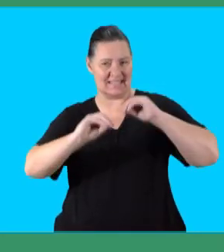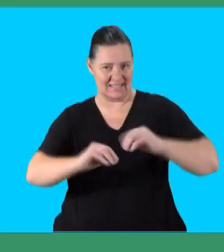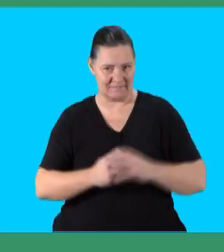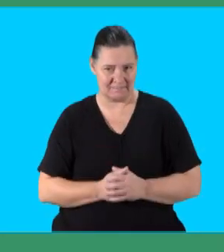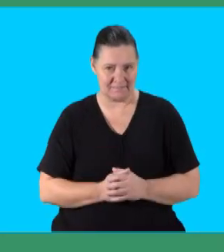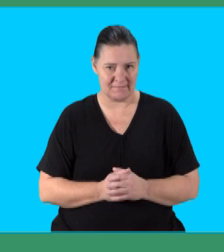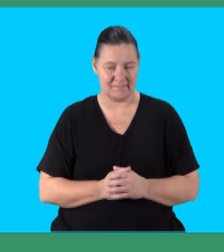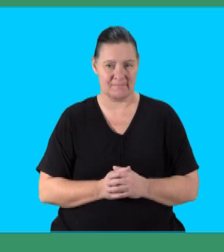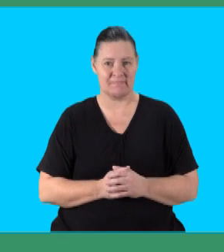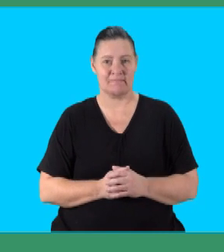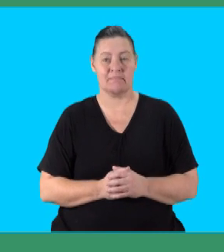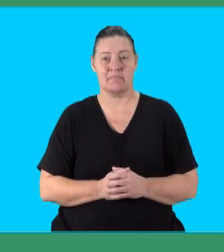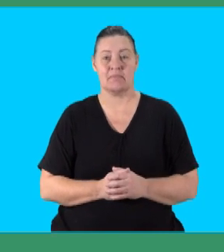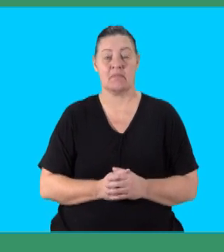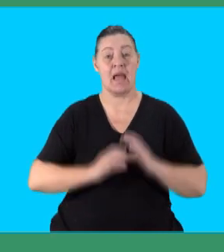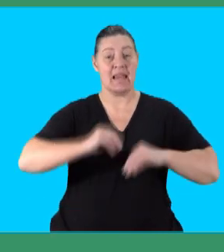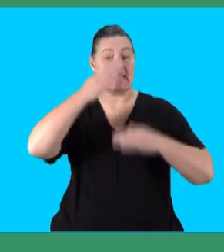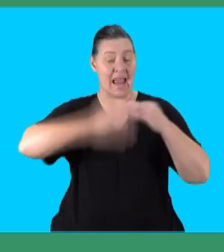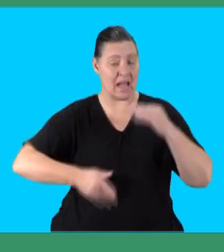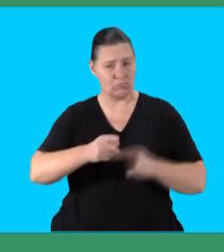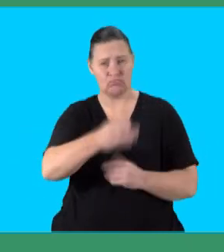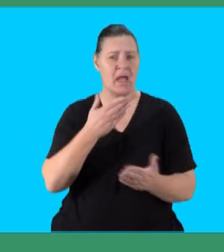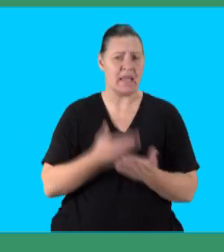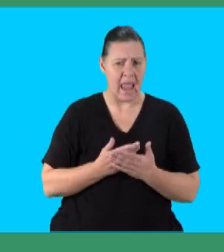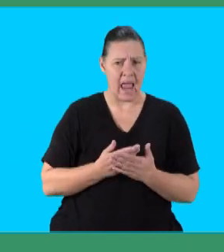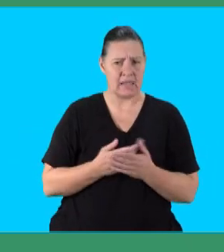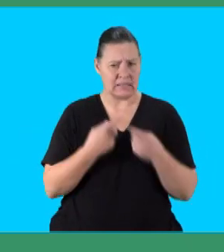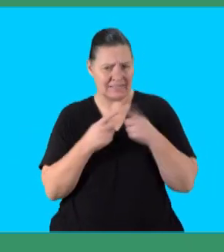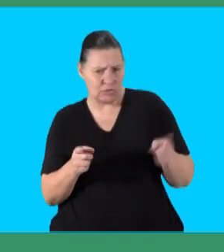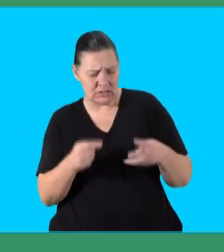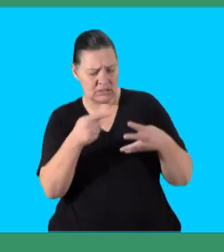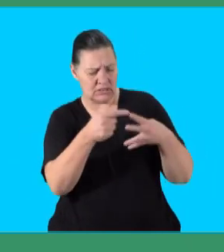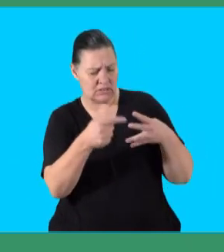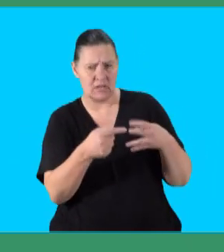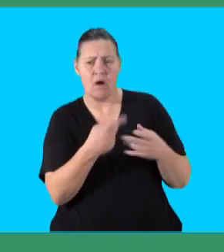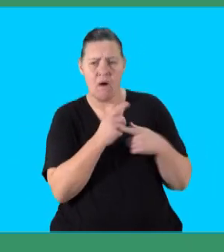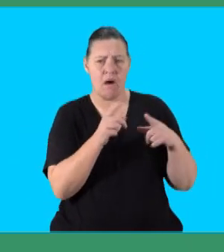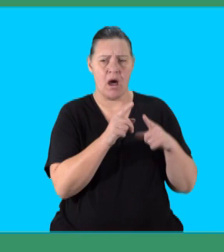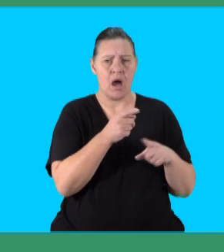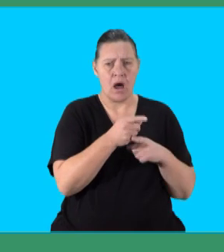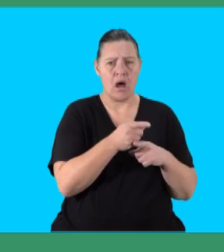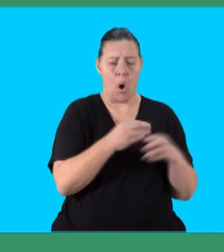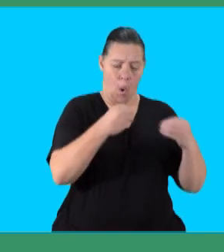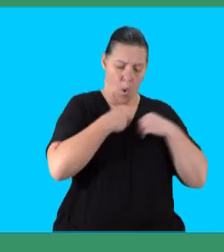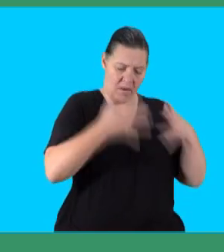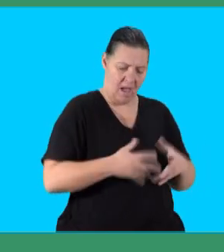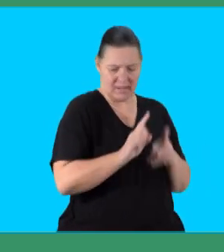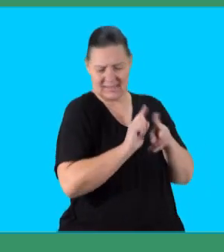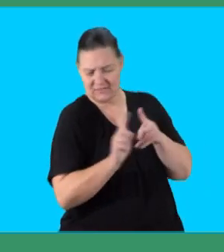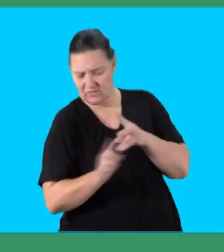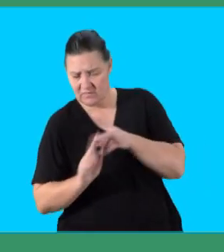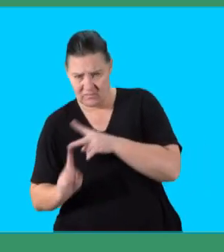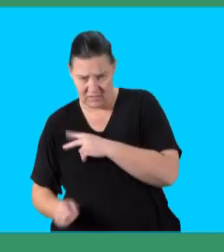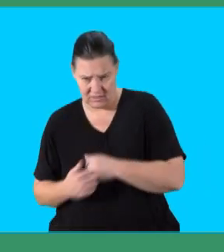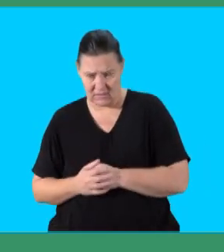lesson. At the end of the lesson, you should be able to distinguish the differences between forms of ownership. You should also be